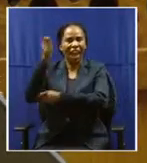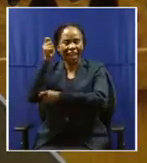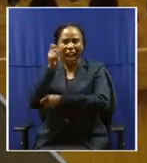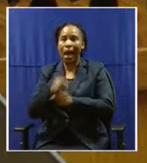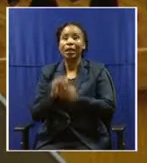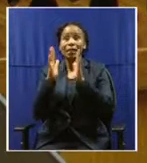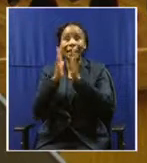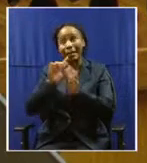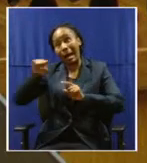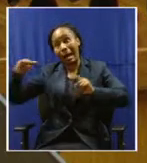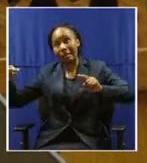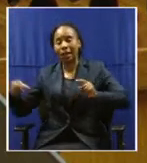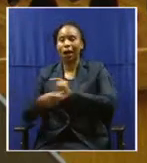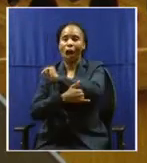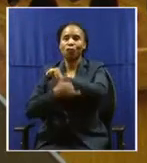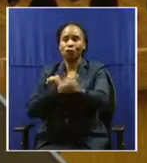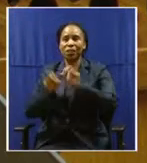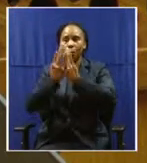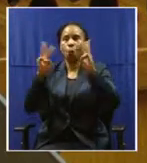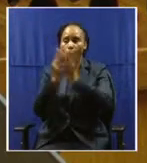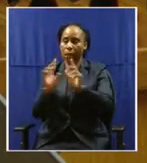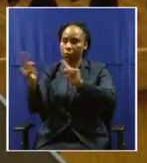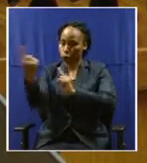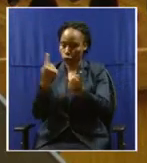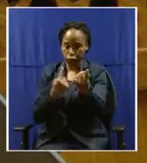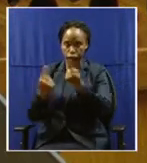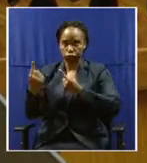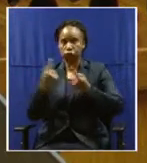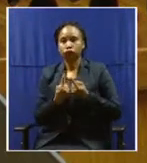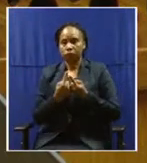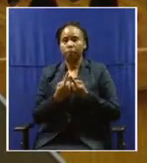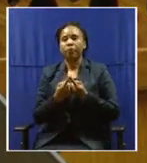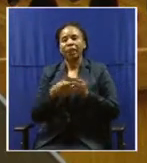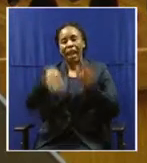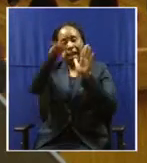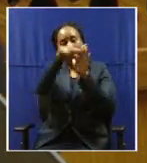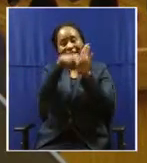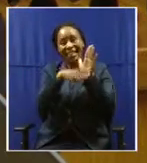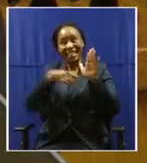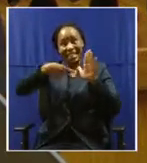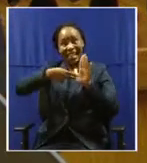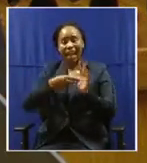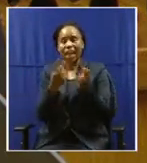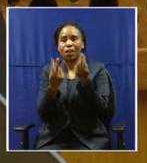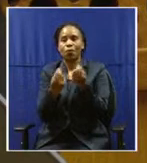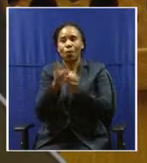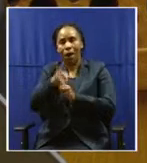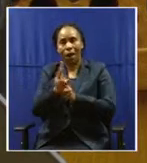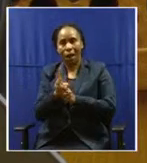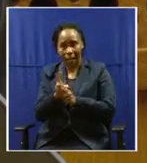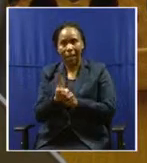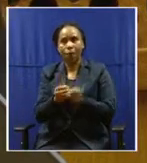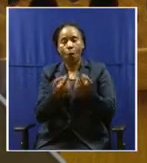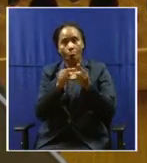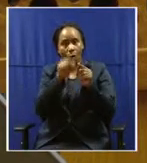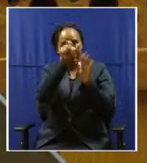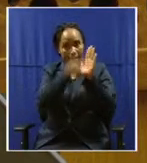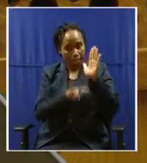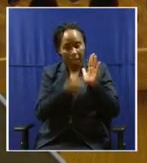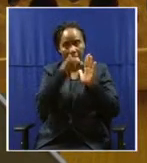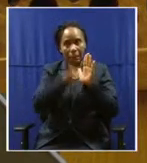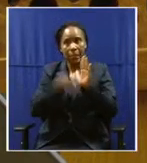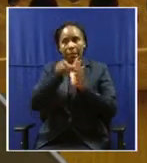world. Now, the revised list of critical skills will be published for